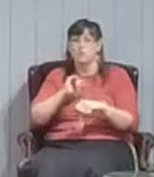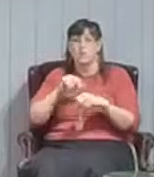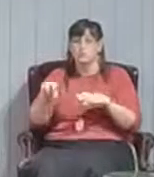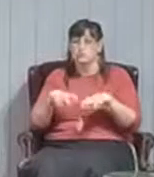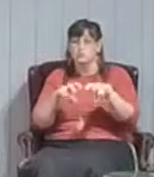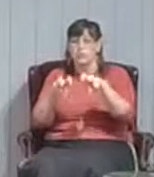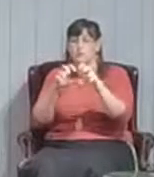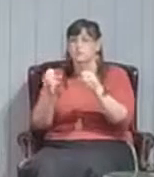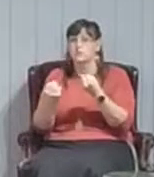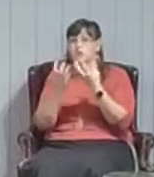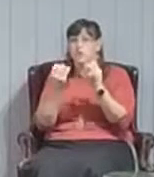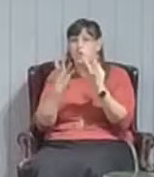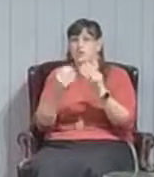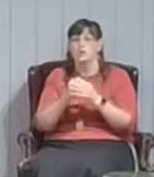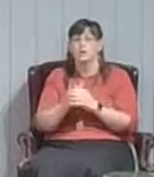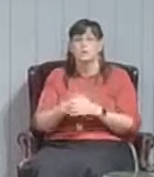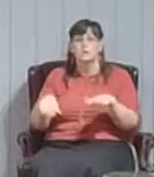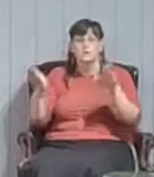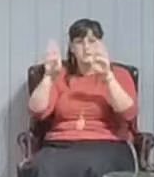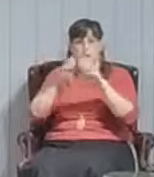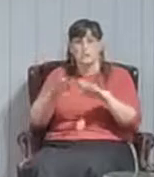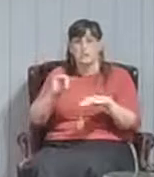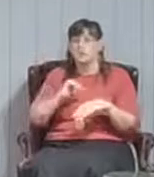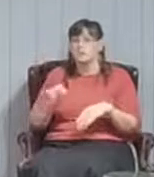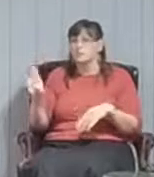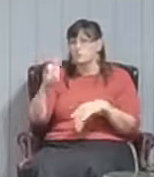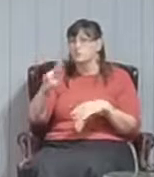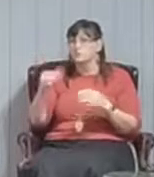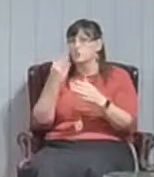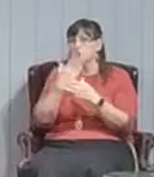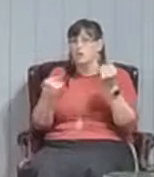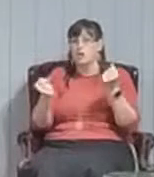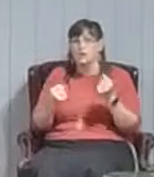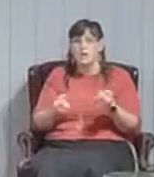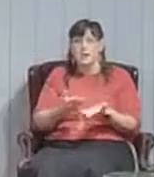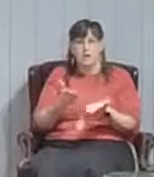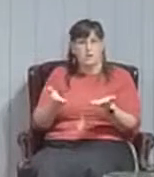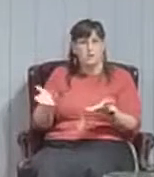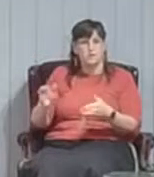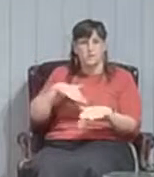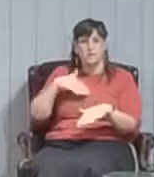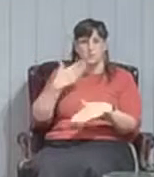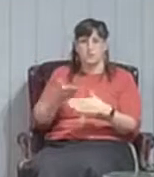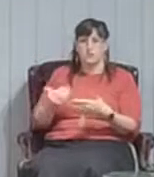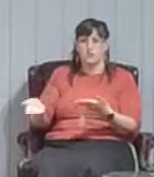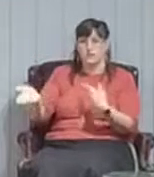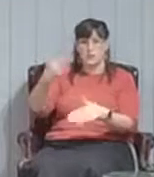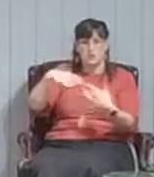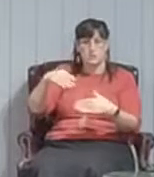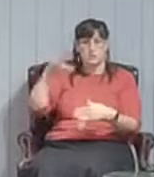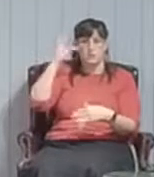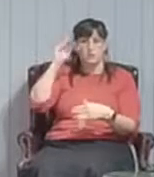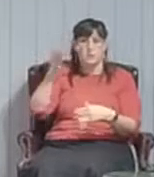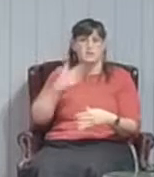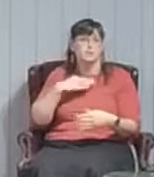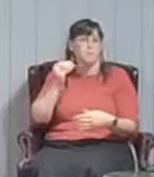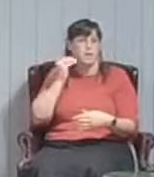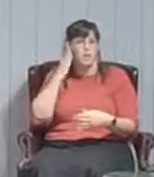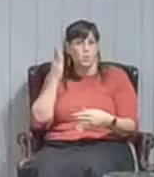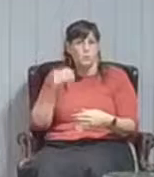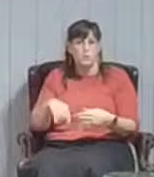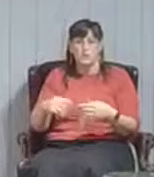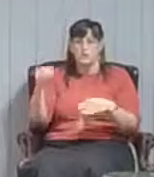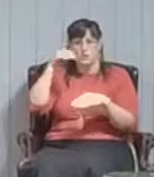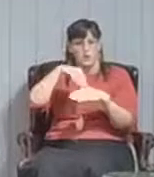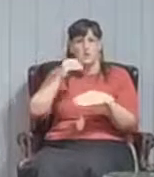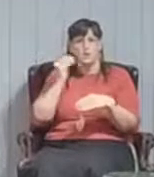time for me anyway, because I'd be gone. And here's a guy, they were willing to send a guy to my house to give me in-home Bible studies